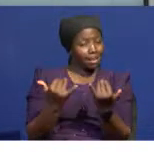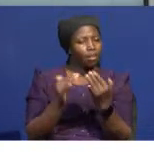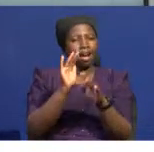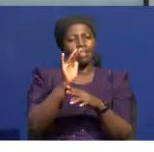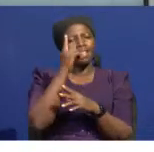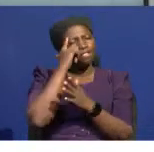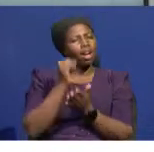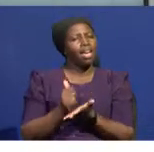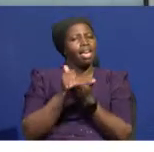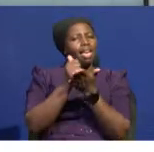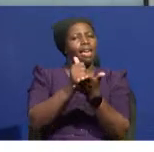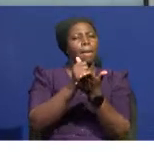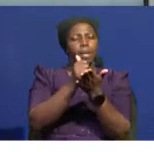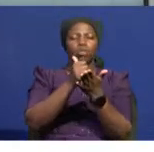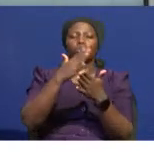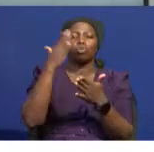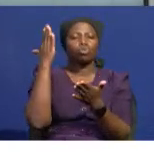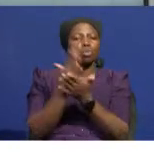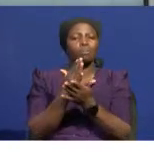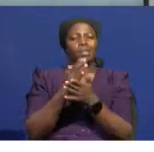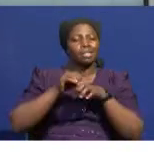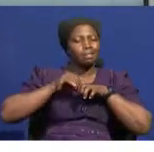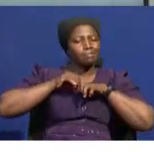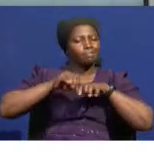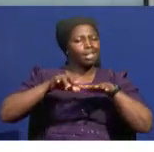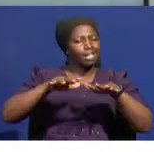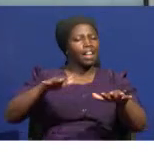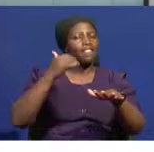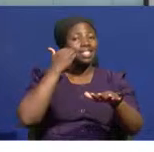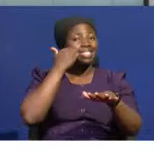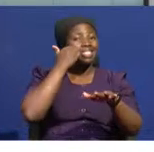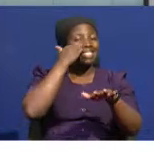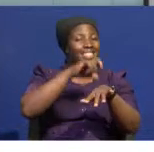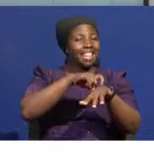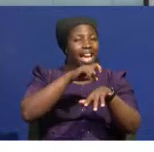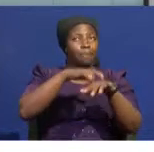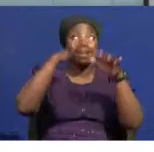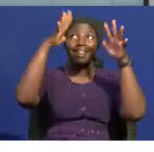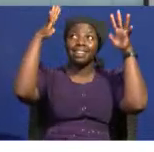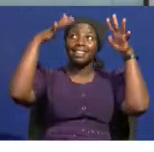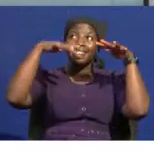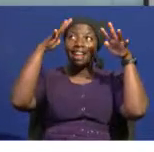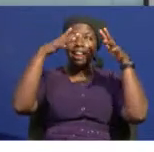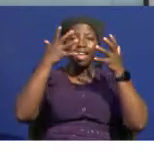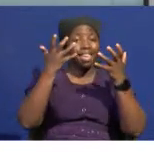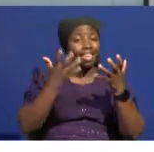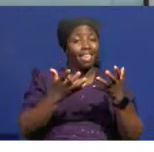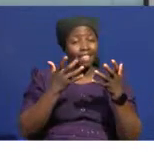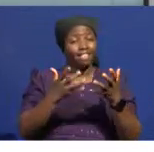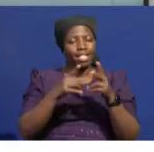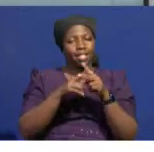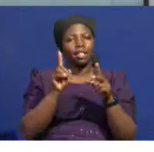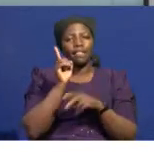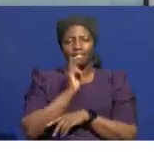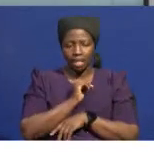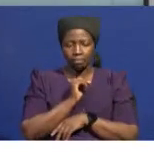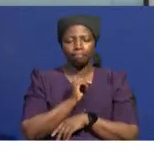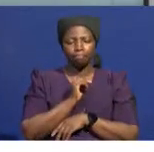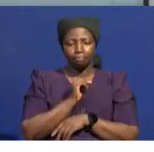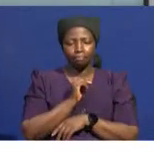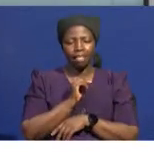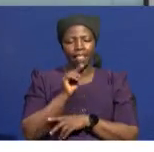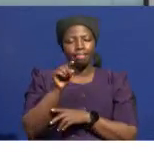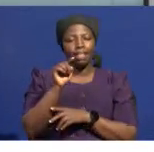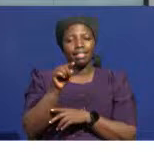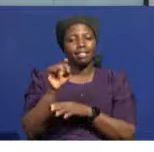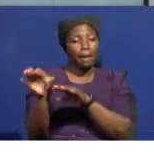humanitarian aid to avert the spread of diseases following the onset of the long rains. Their predicament was occasioned by